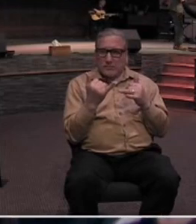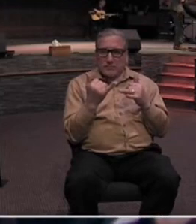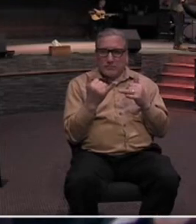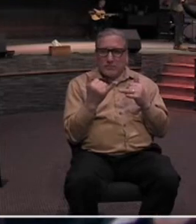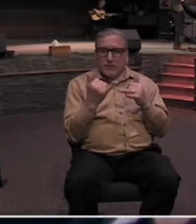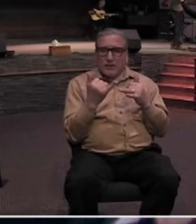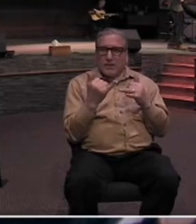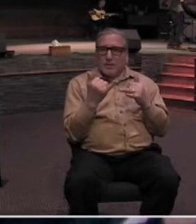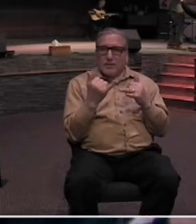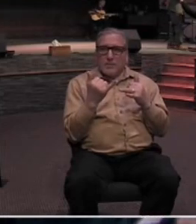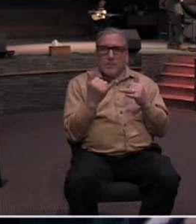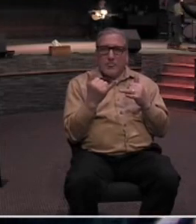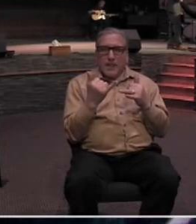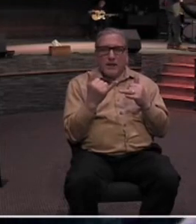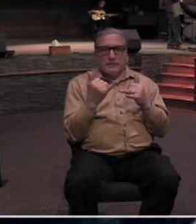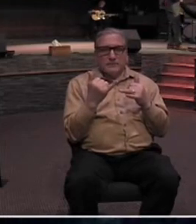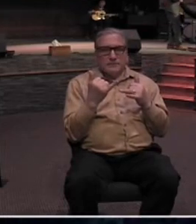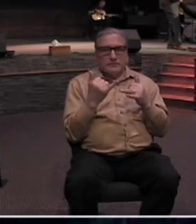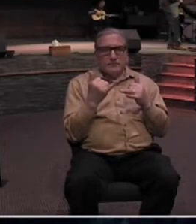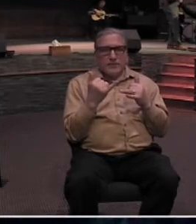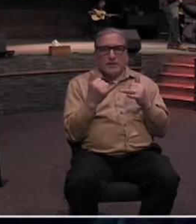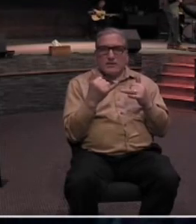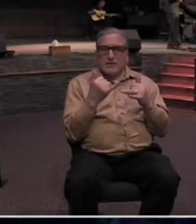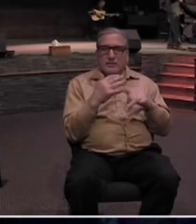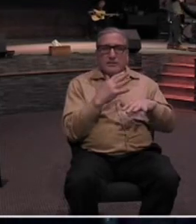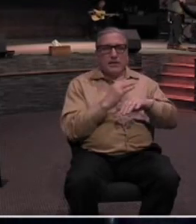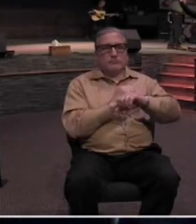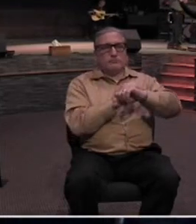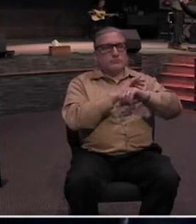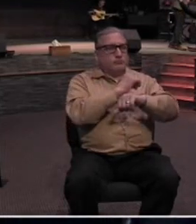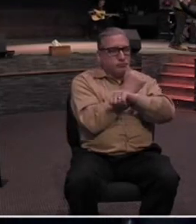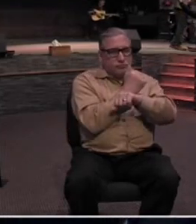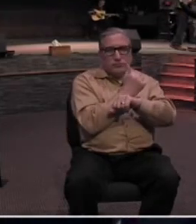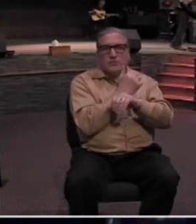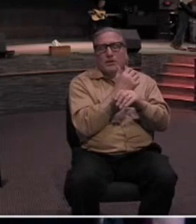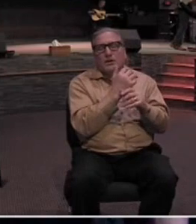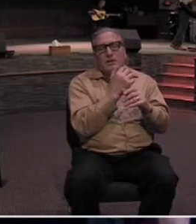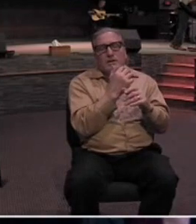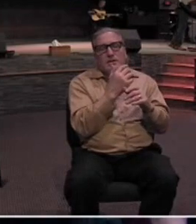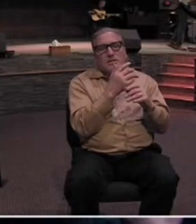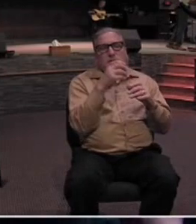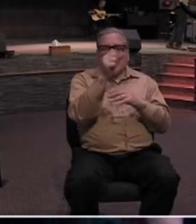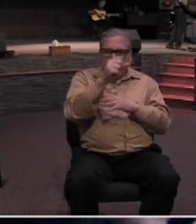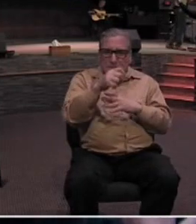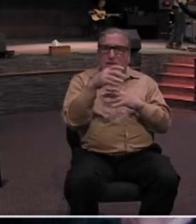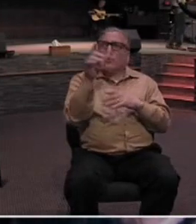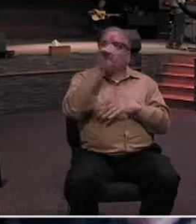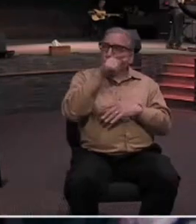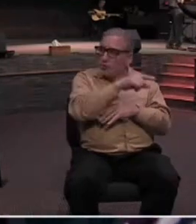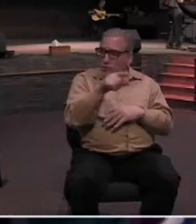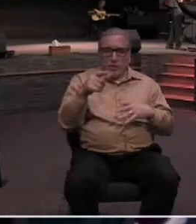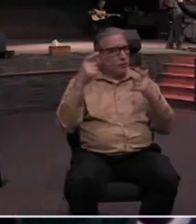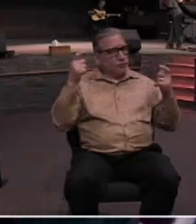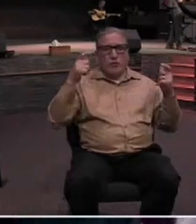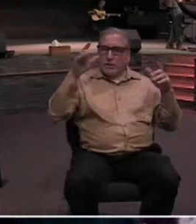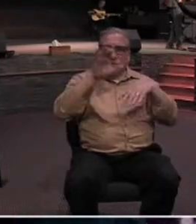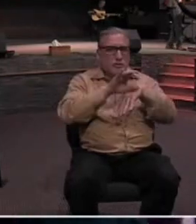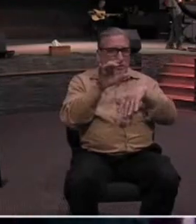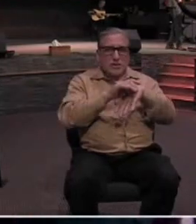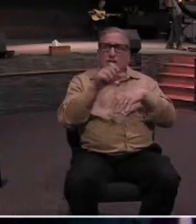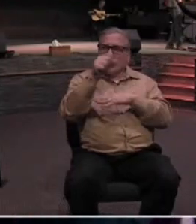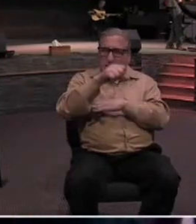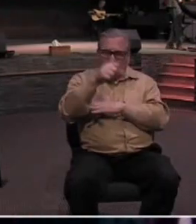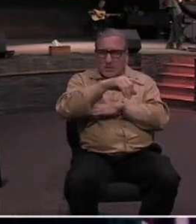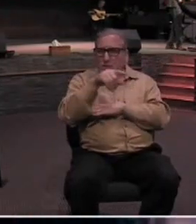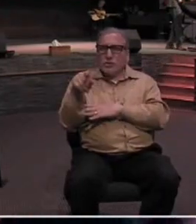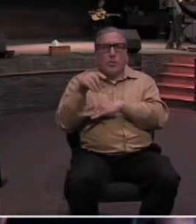the Lord has brought this church to a juncture. Yes, you are a great church. Yes, you are a flagship church. Yes,